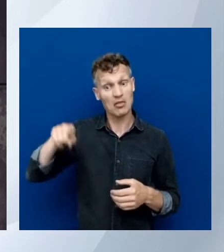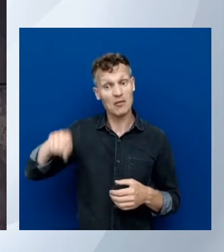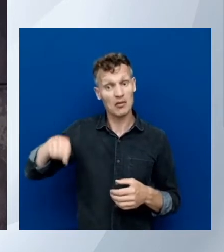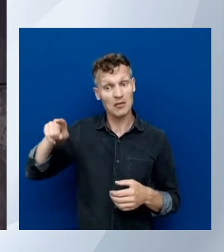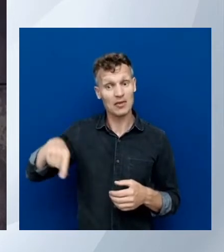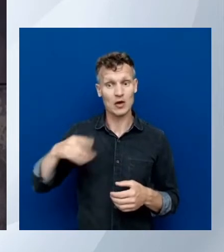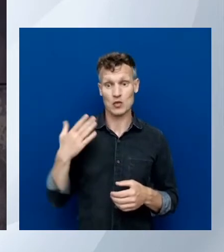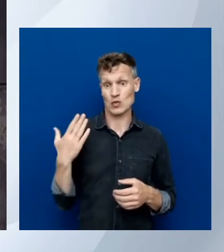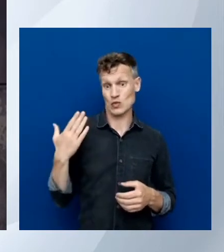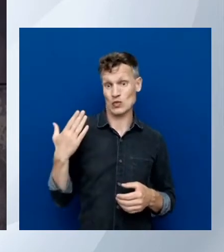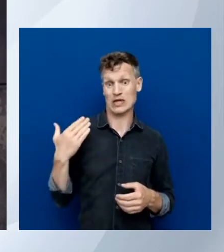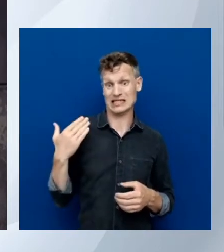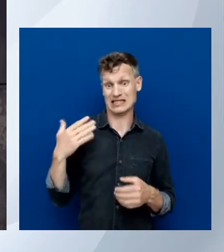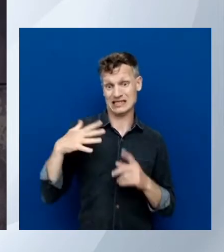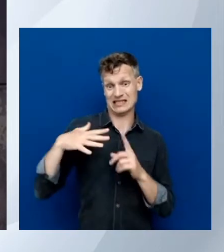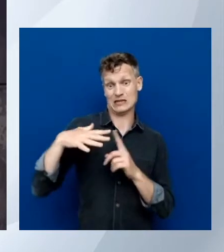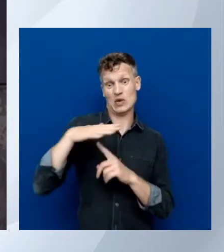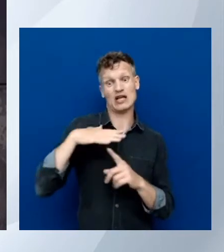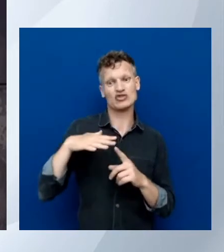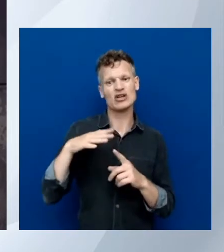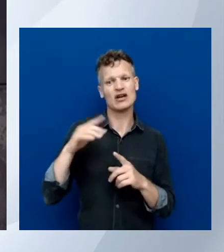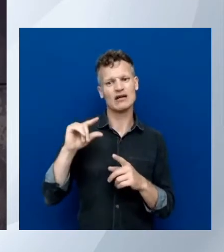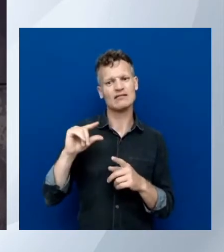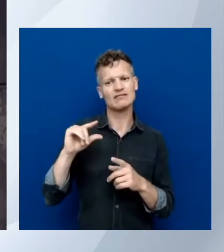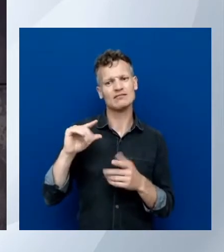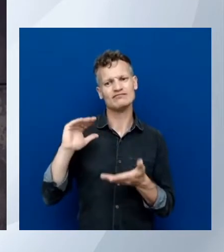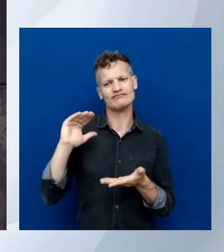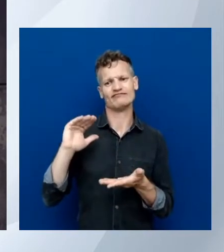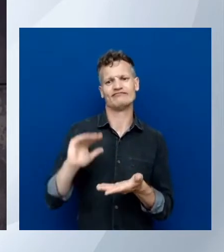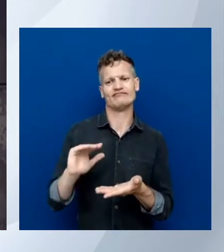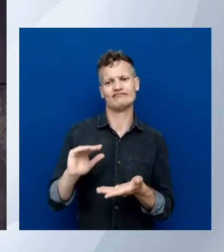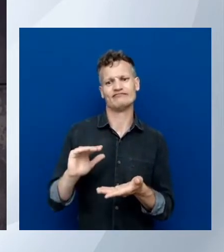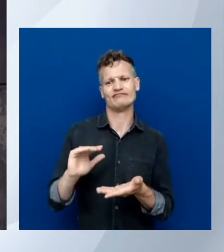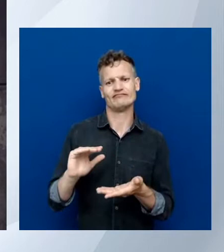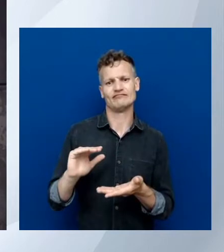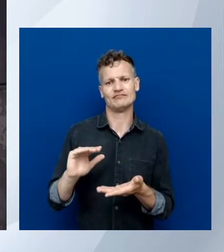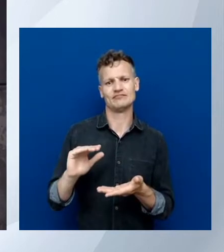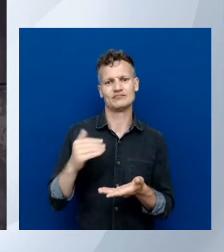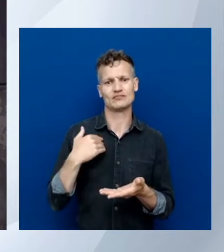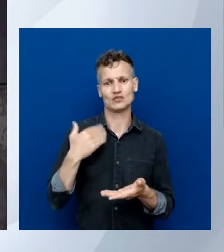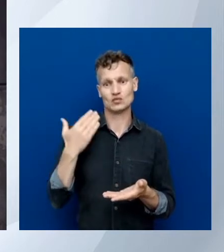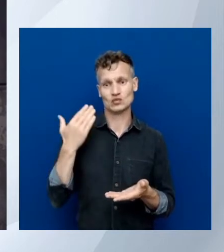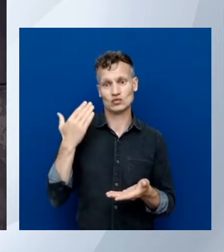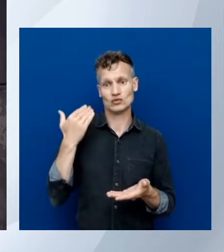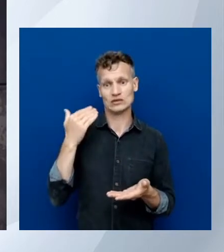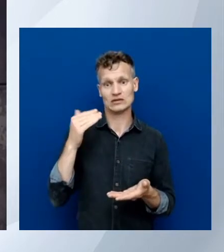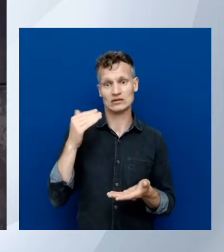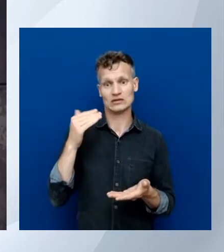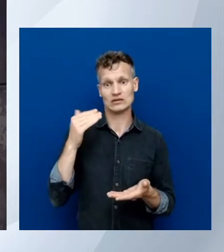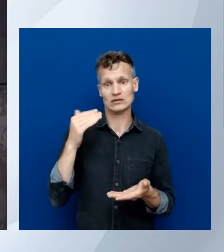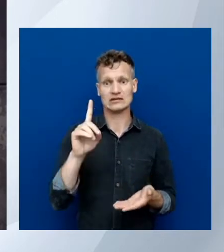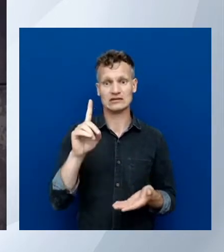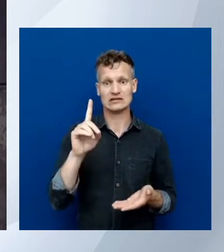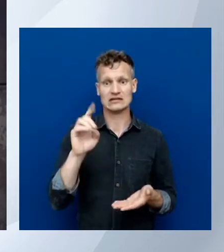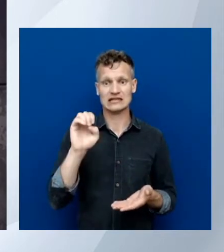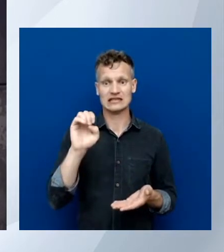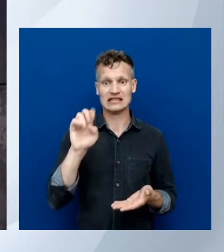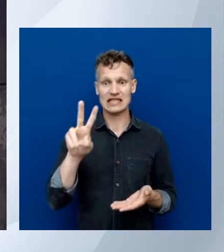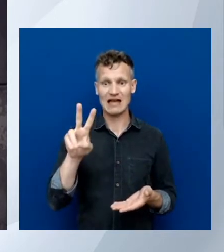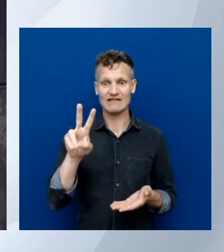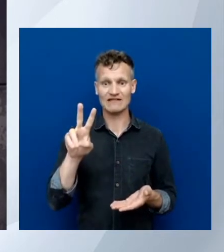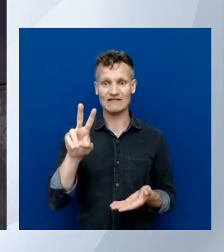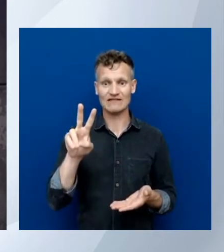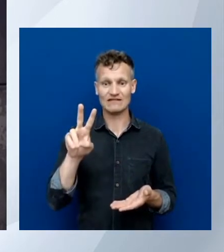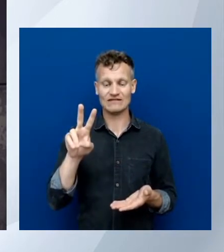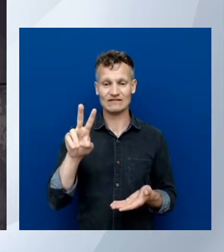that's scaled down a bit. Okay. But we recently did the DevOps Days online, a full day event,